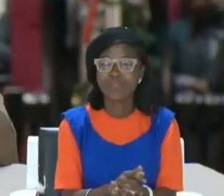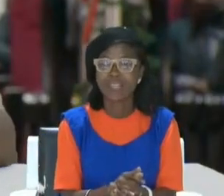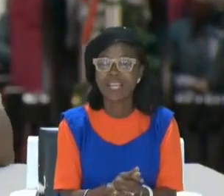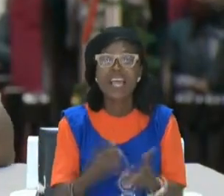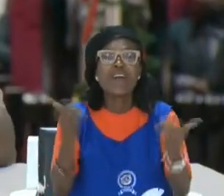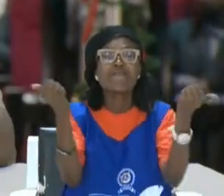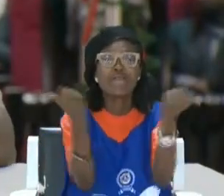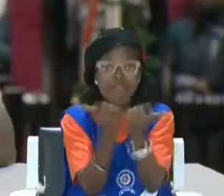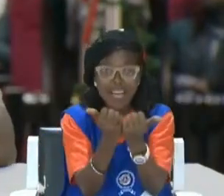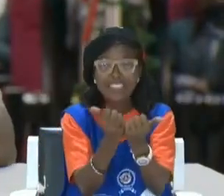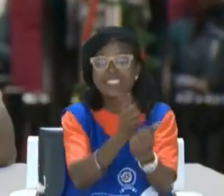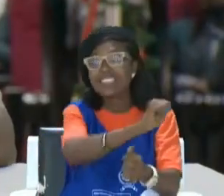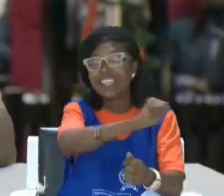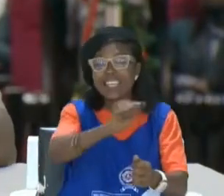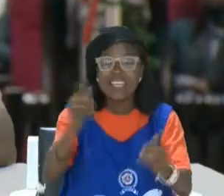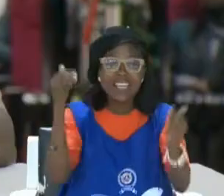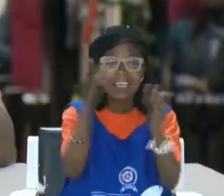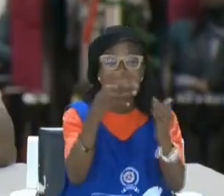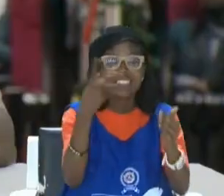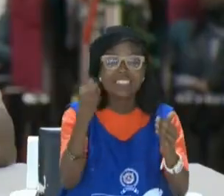fighting against a child of God.